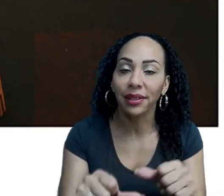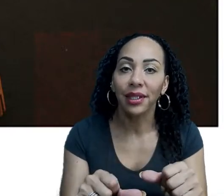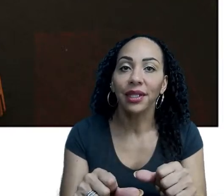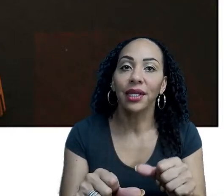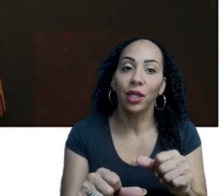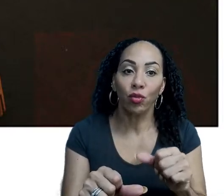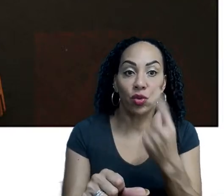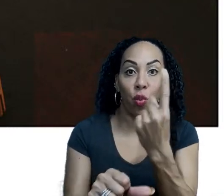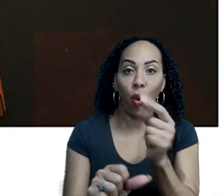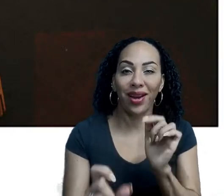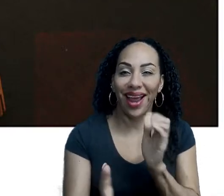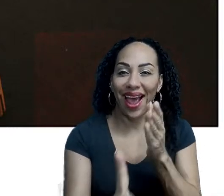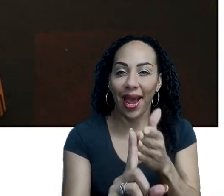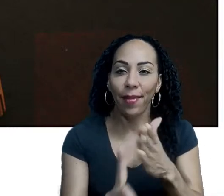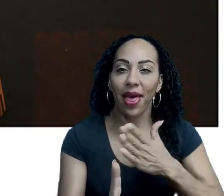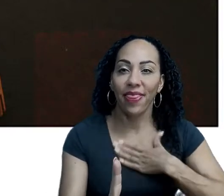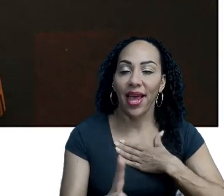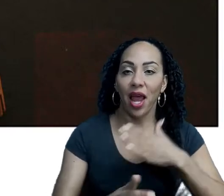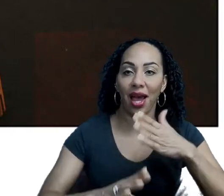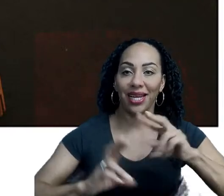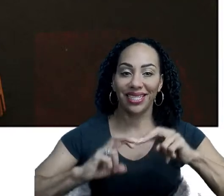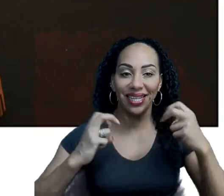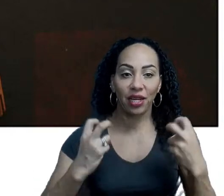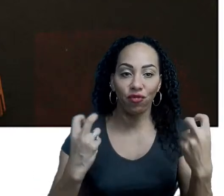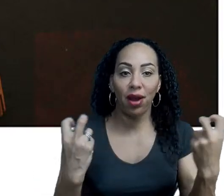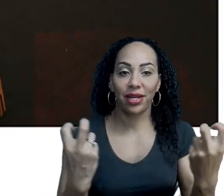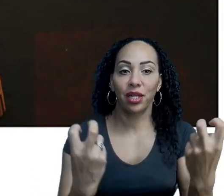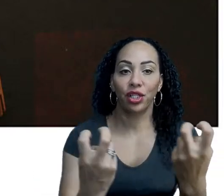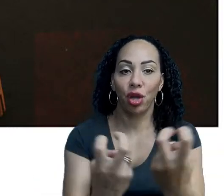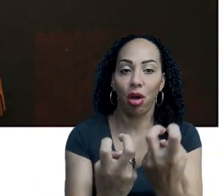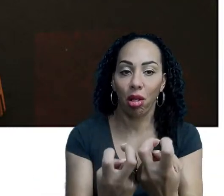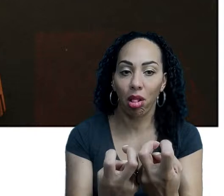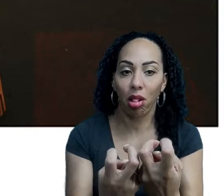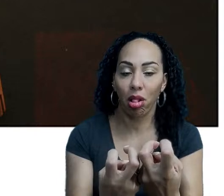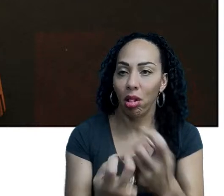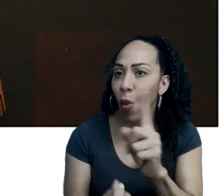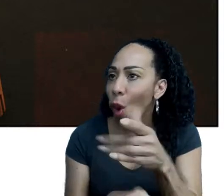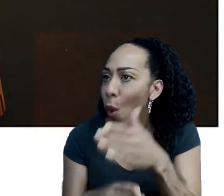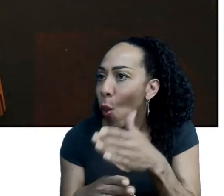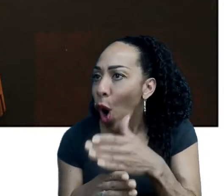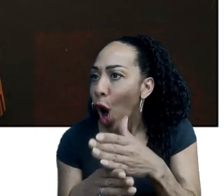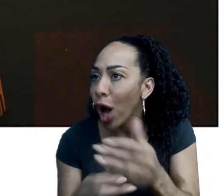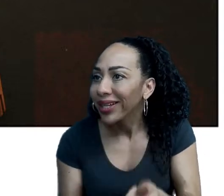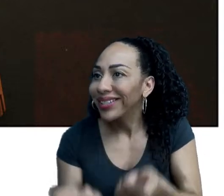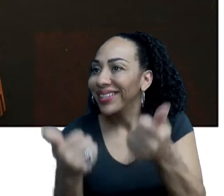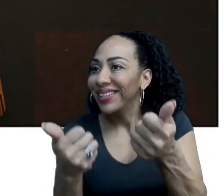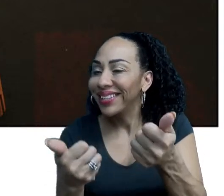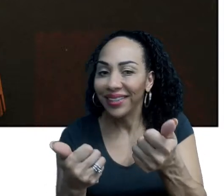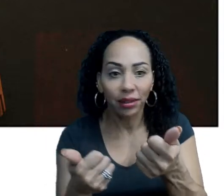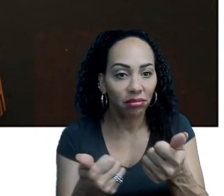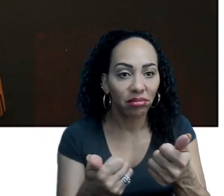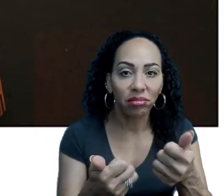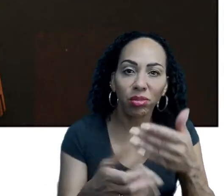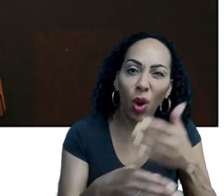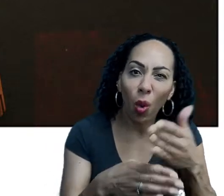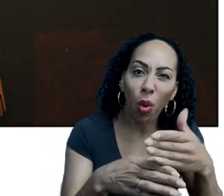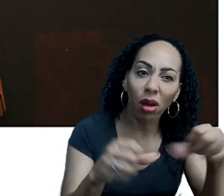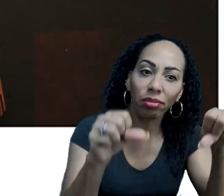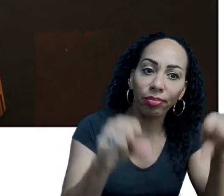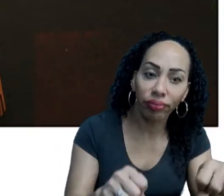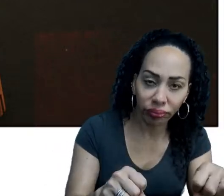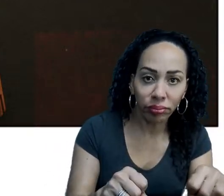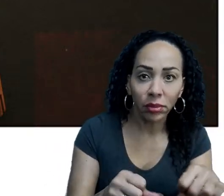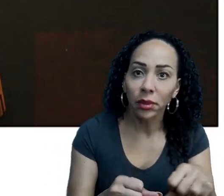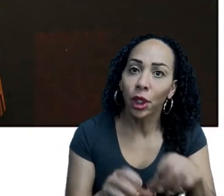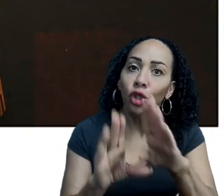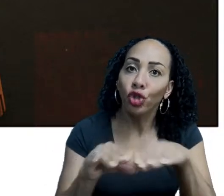good, what works in this instance, what doesn't work in this instance, is actually something that young people, I find, are really, really on board with.